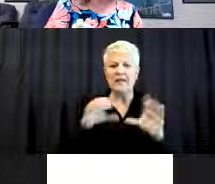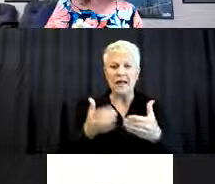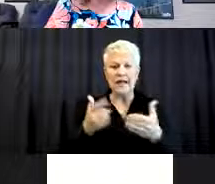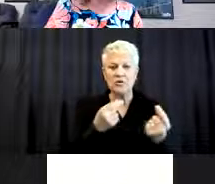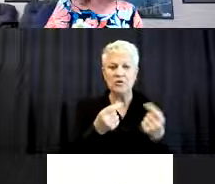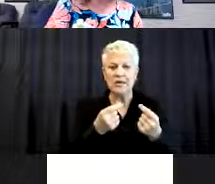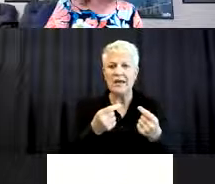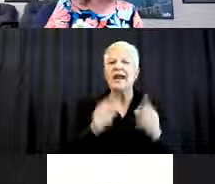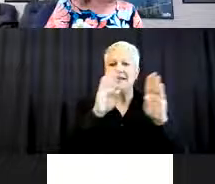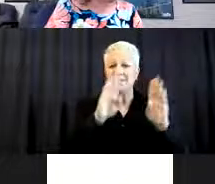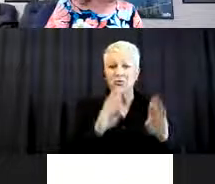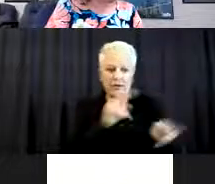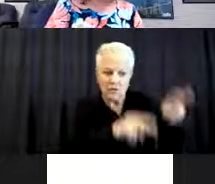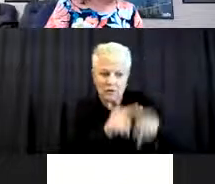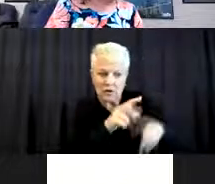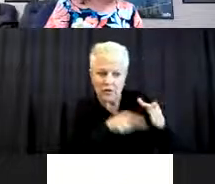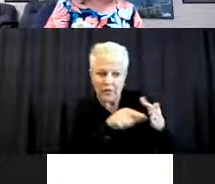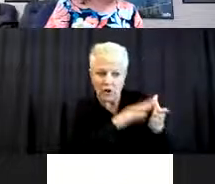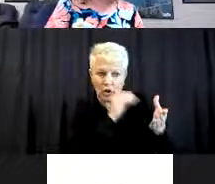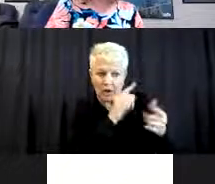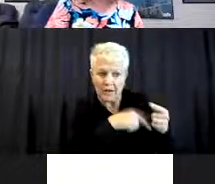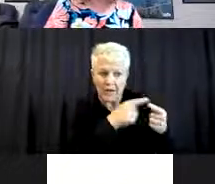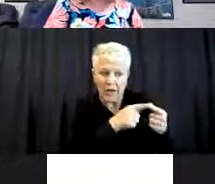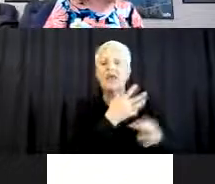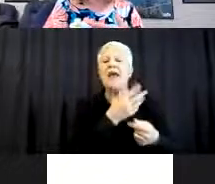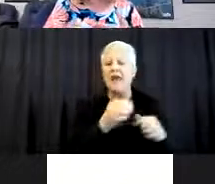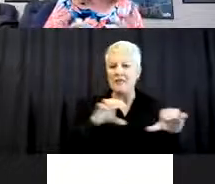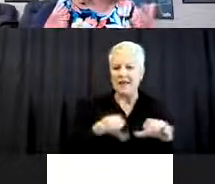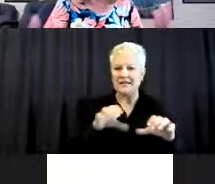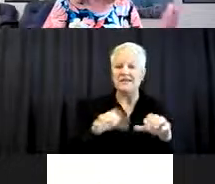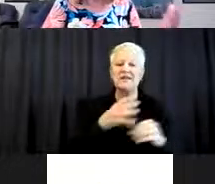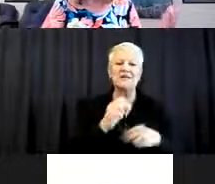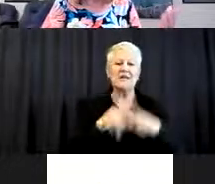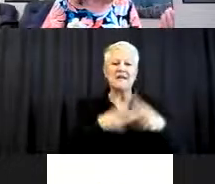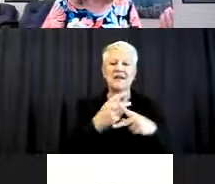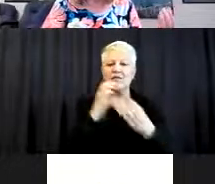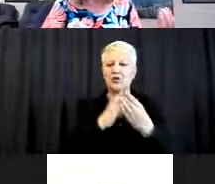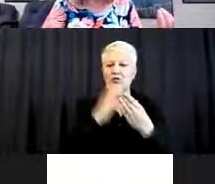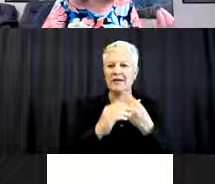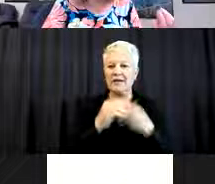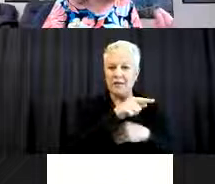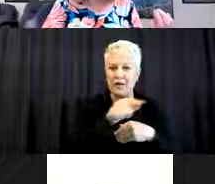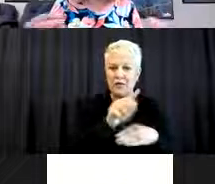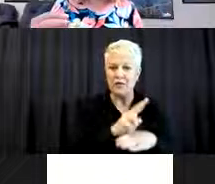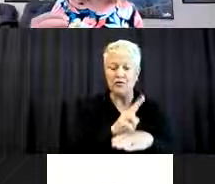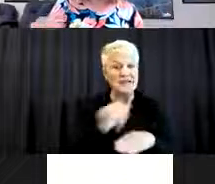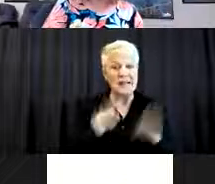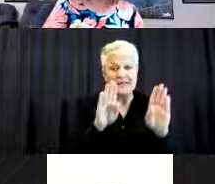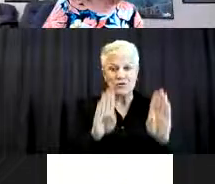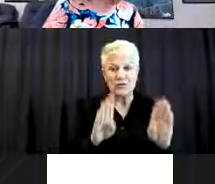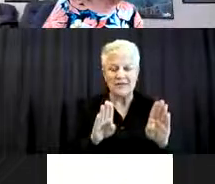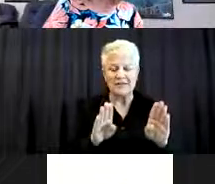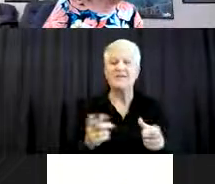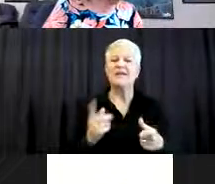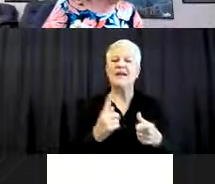to observe what they're learning about, and the activities and kind of the curriculum that they're doing is great. And then how